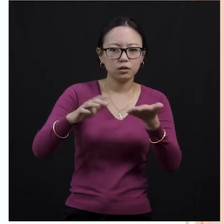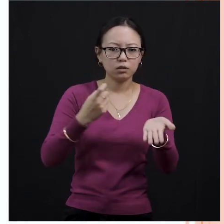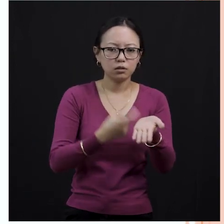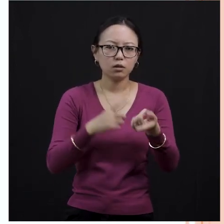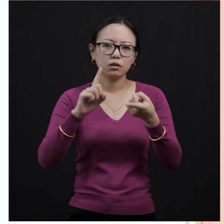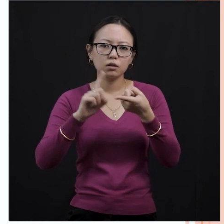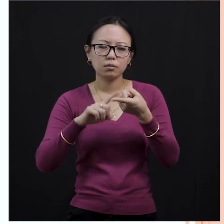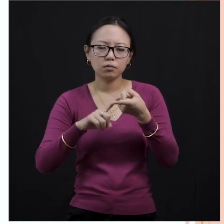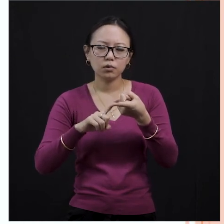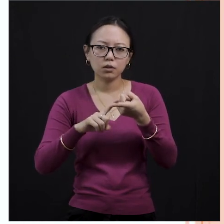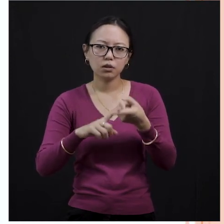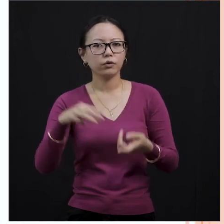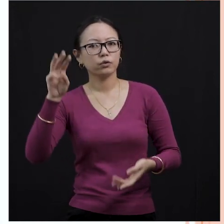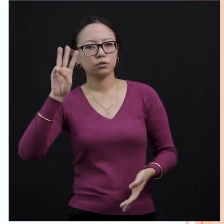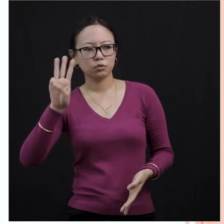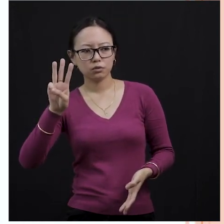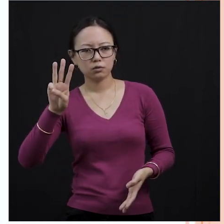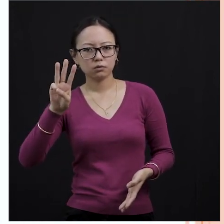THREE is as 3.